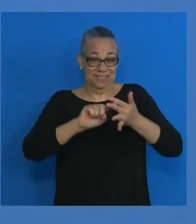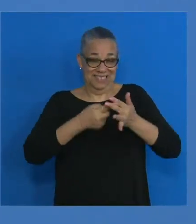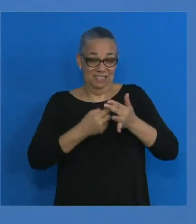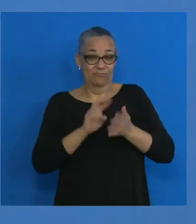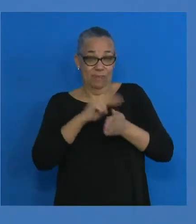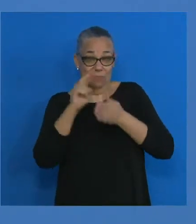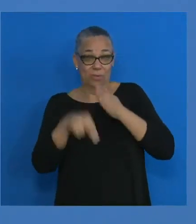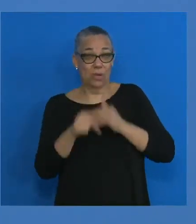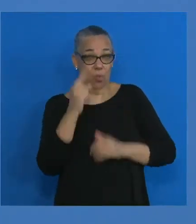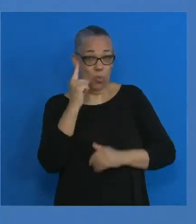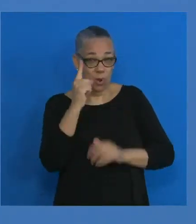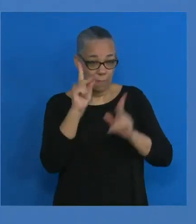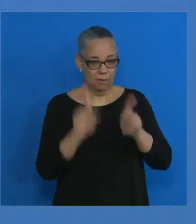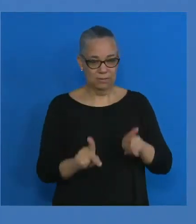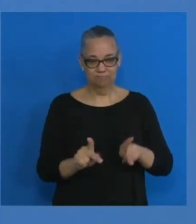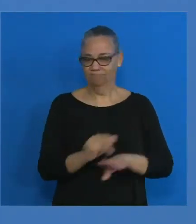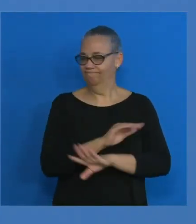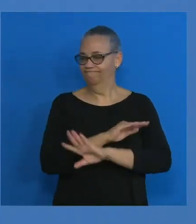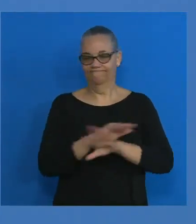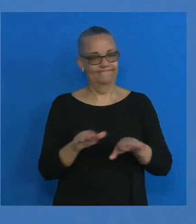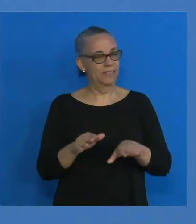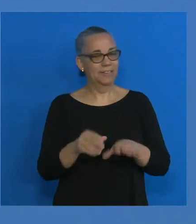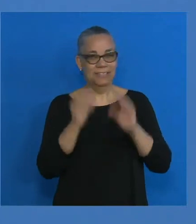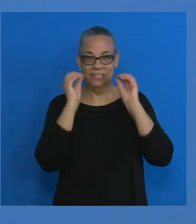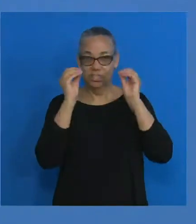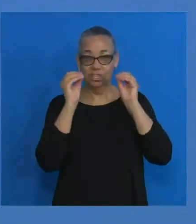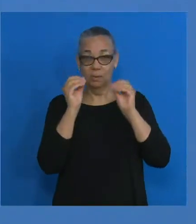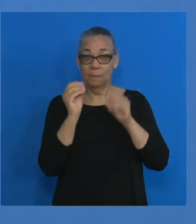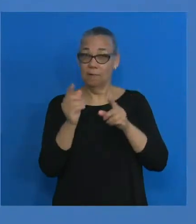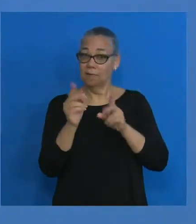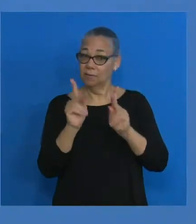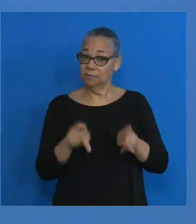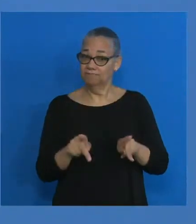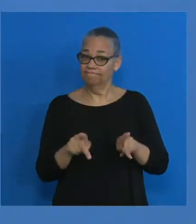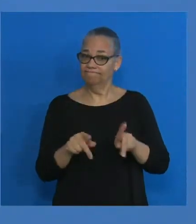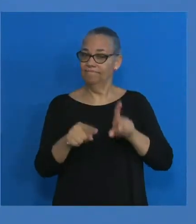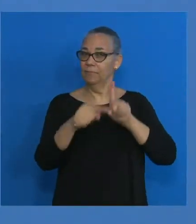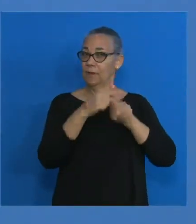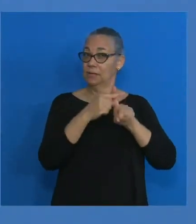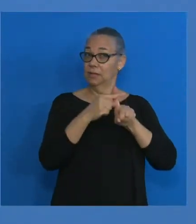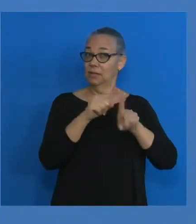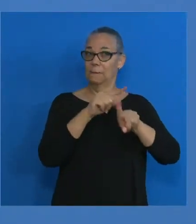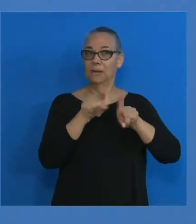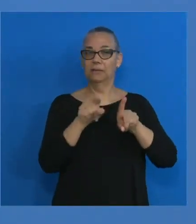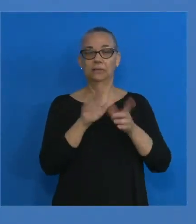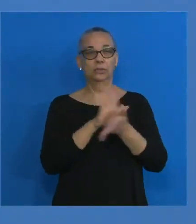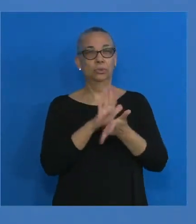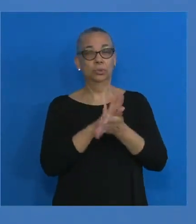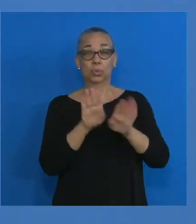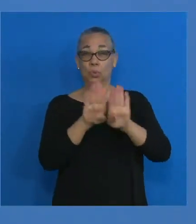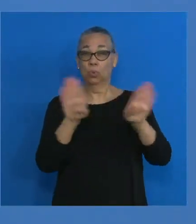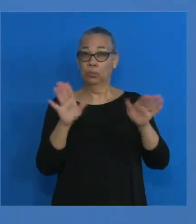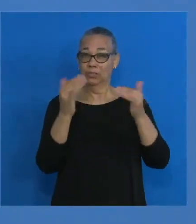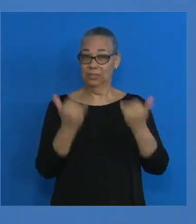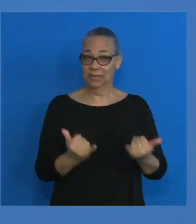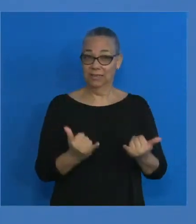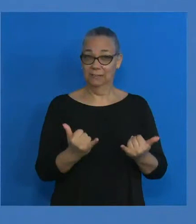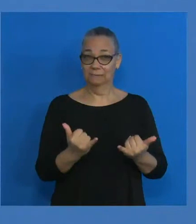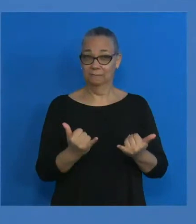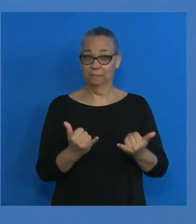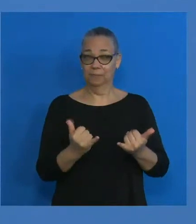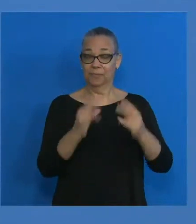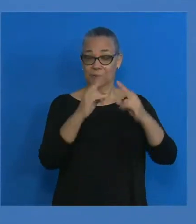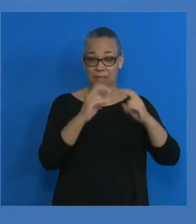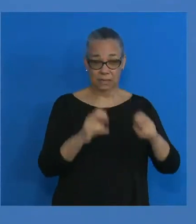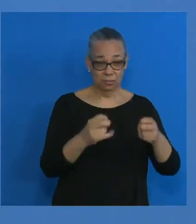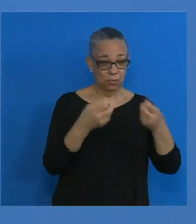that one person, a non-teaching person, had tested positive, but the school could open today, and an assessment would